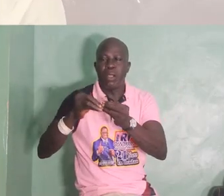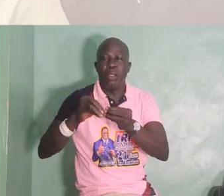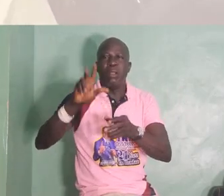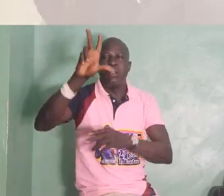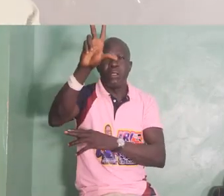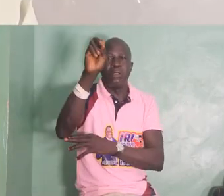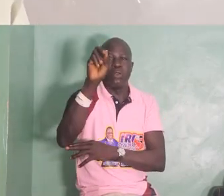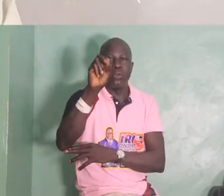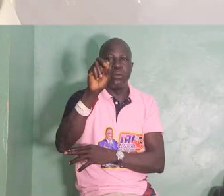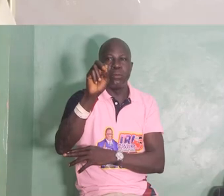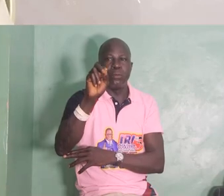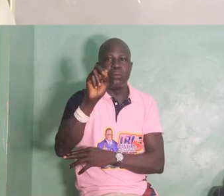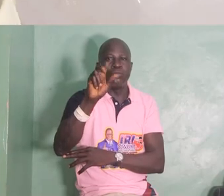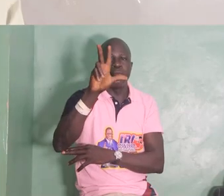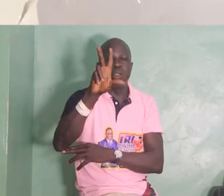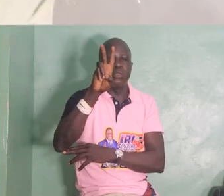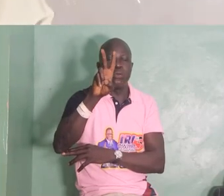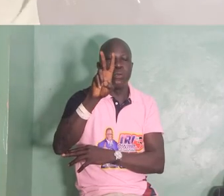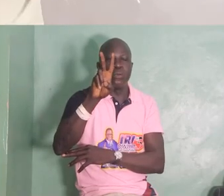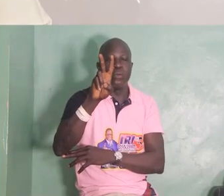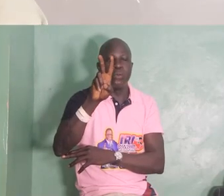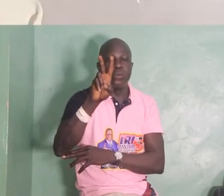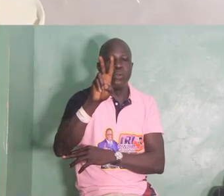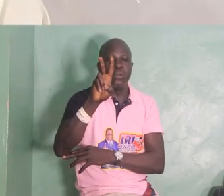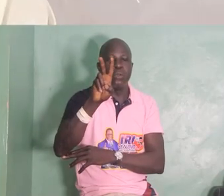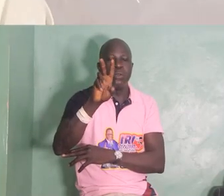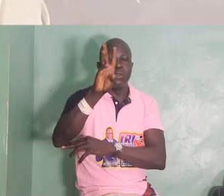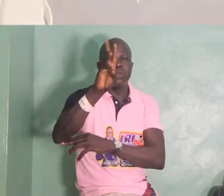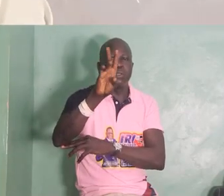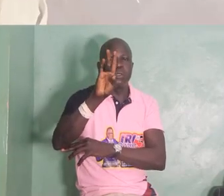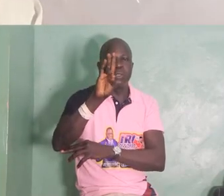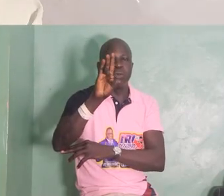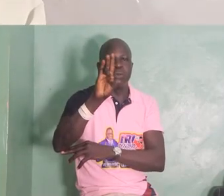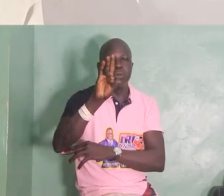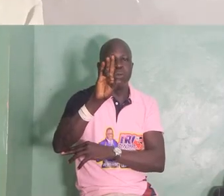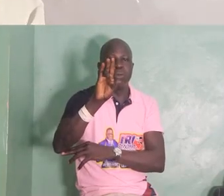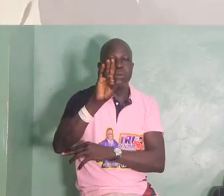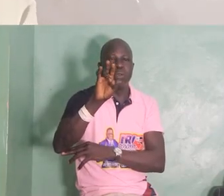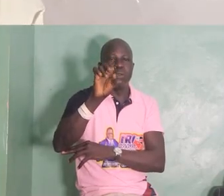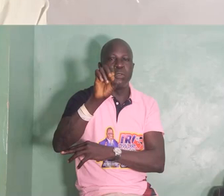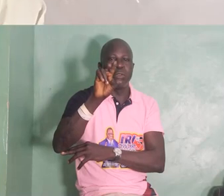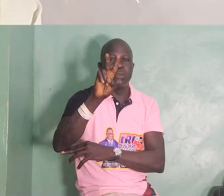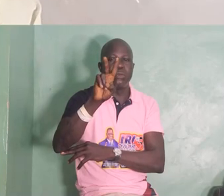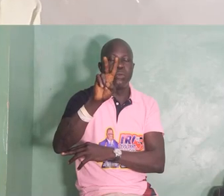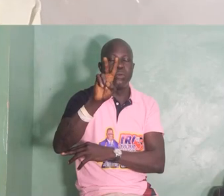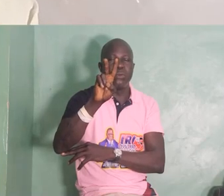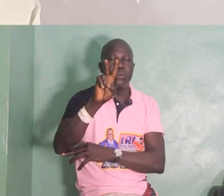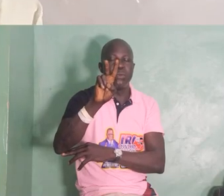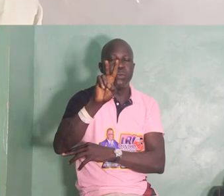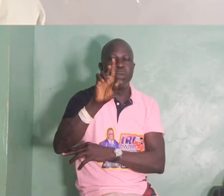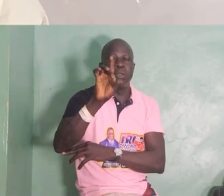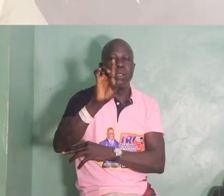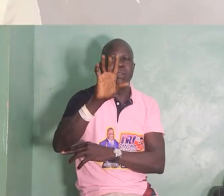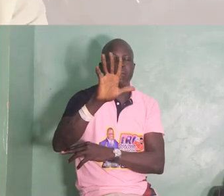demo anambara ko yesu wa bo wa yesu wa bala si wa